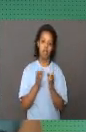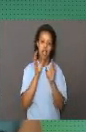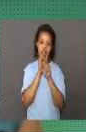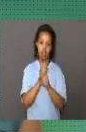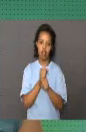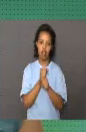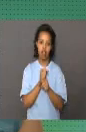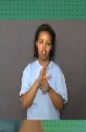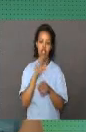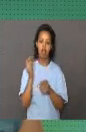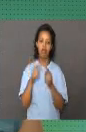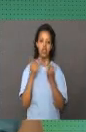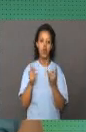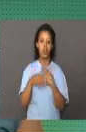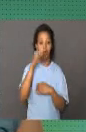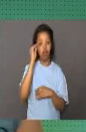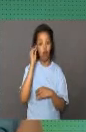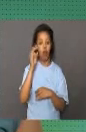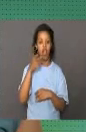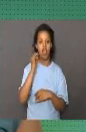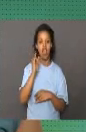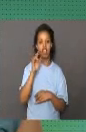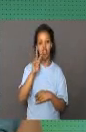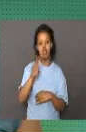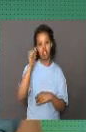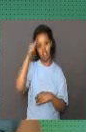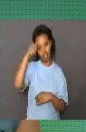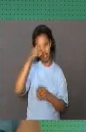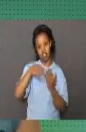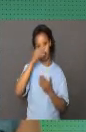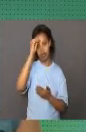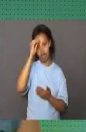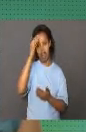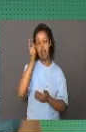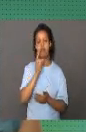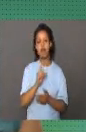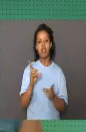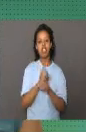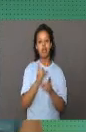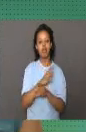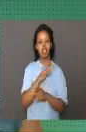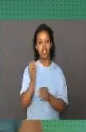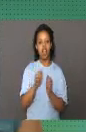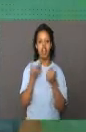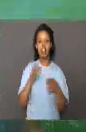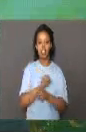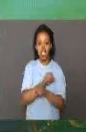HIV and AIDS and discussed how it is caused and how it is